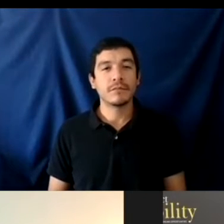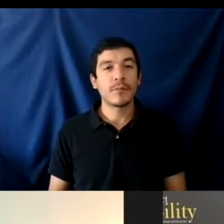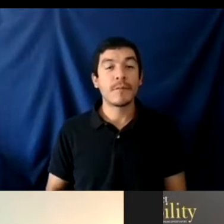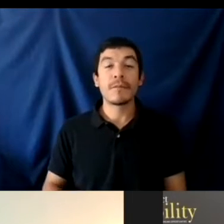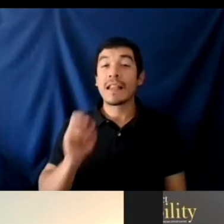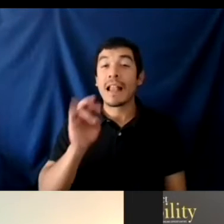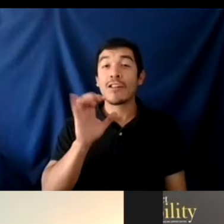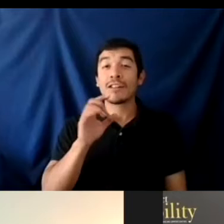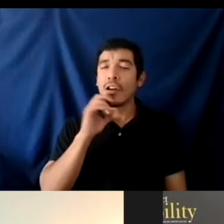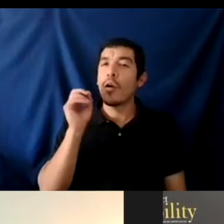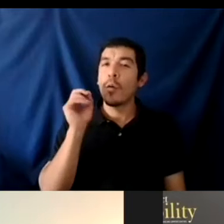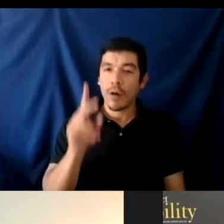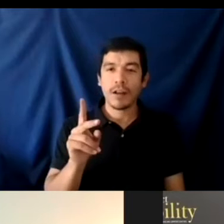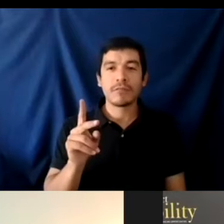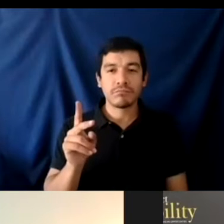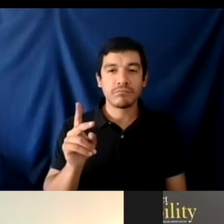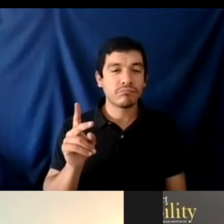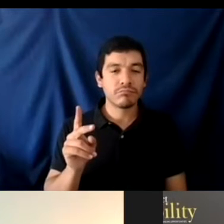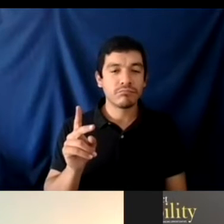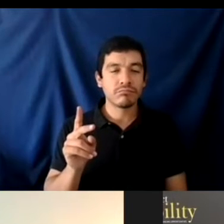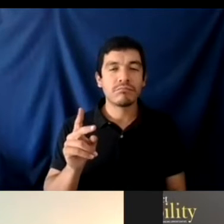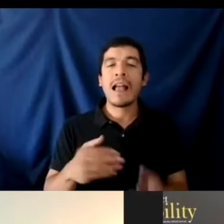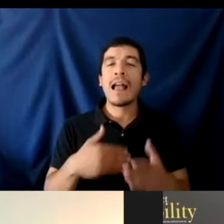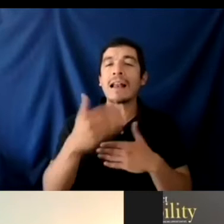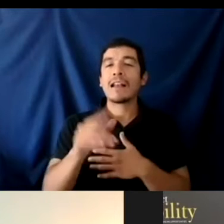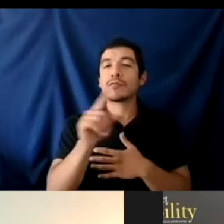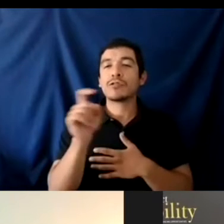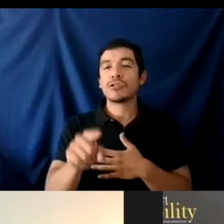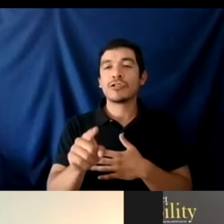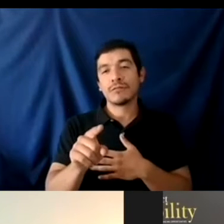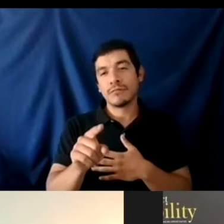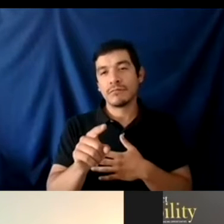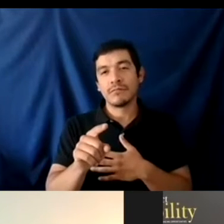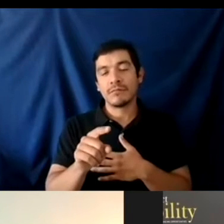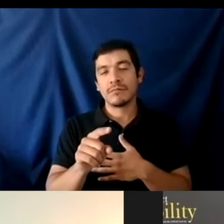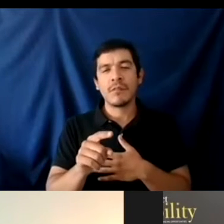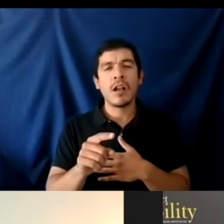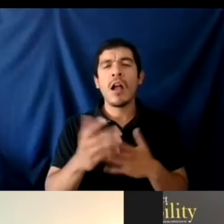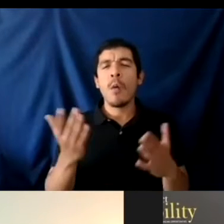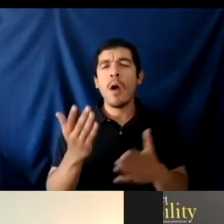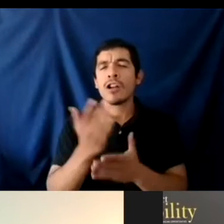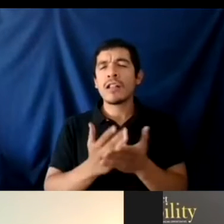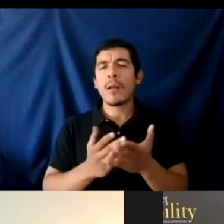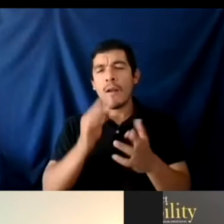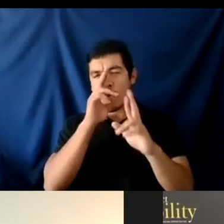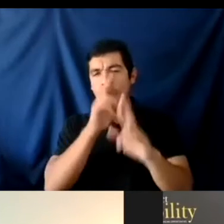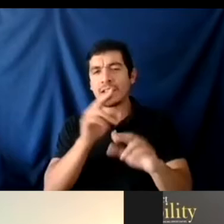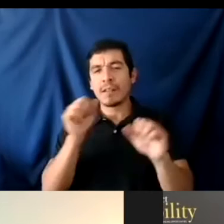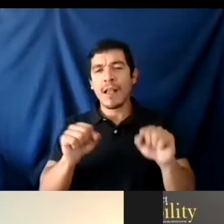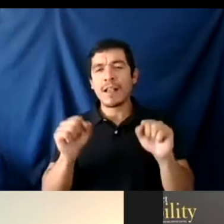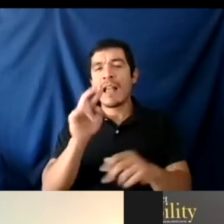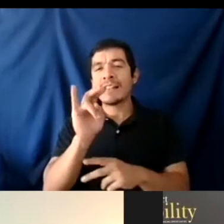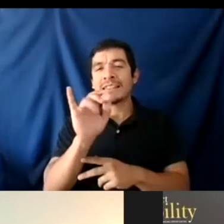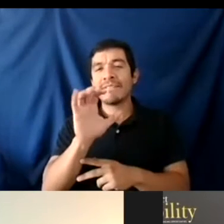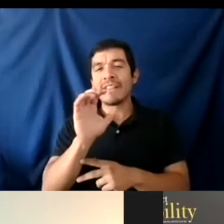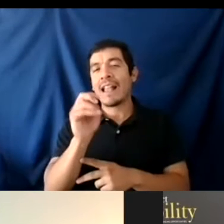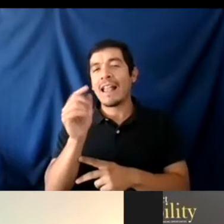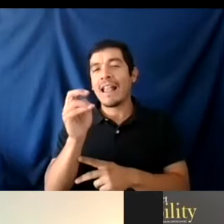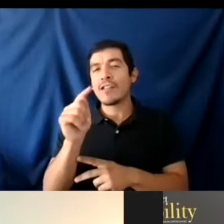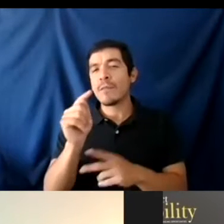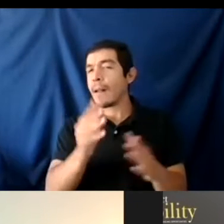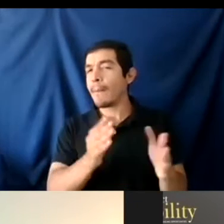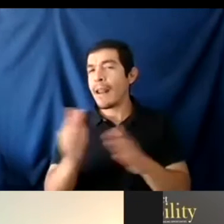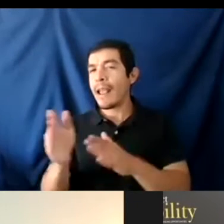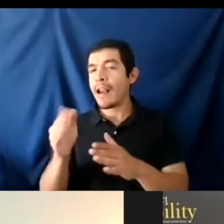Okay, so next, another question. What are some of Respectability's civic engagement plans going into